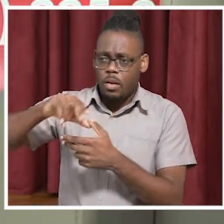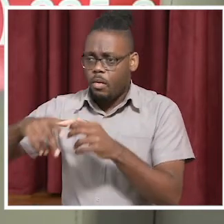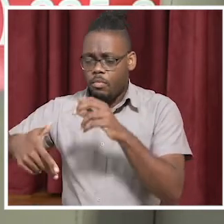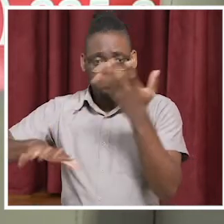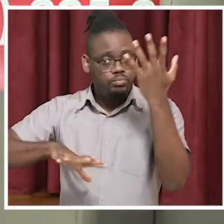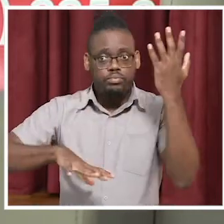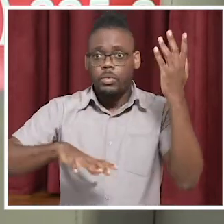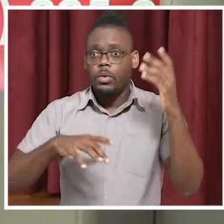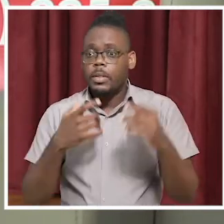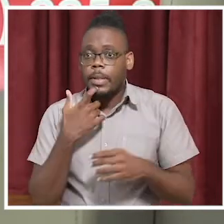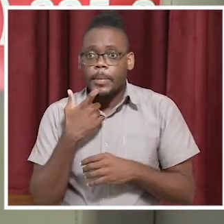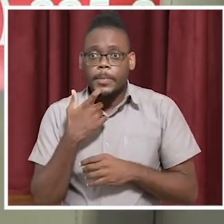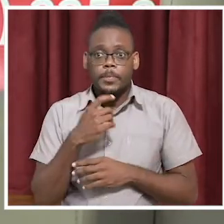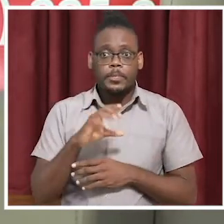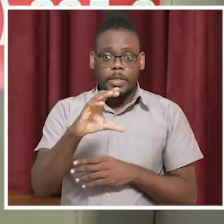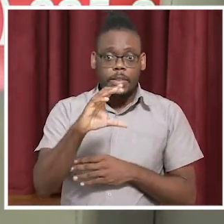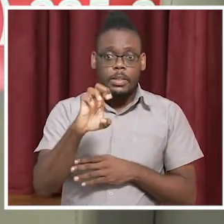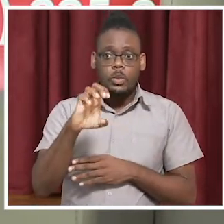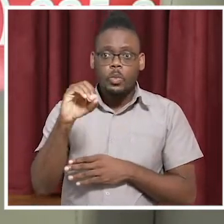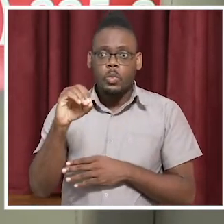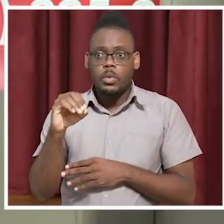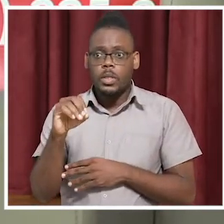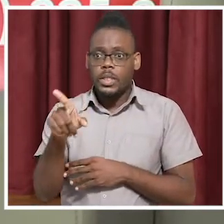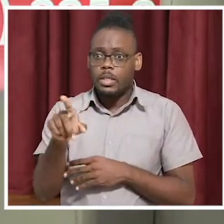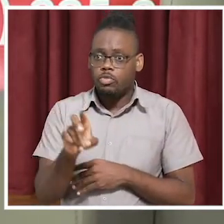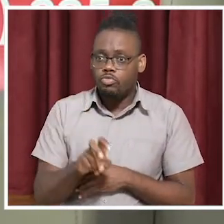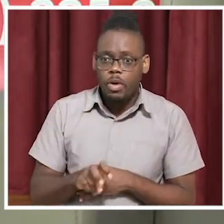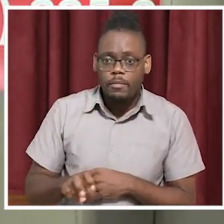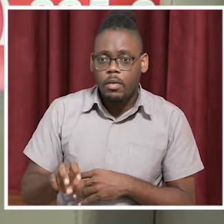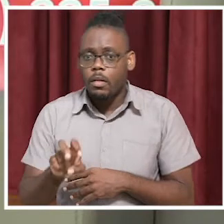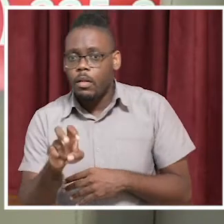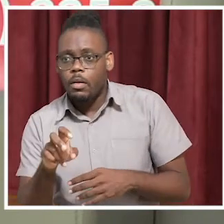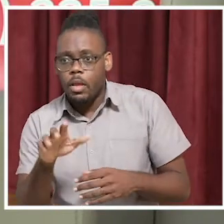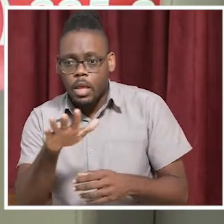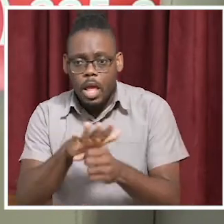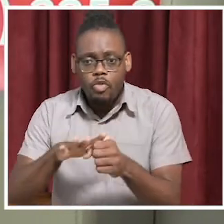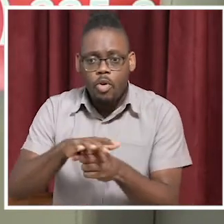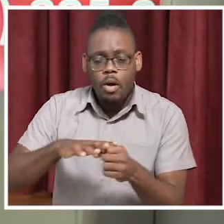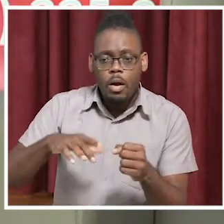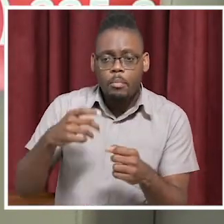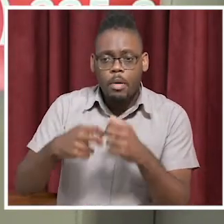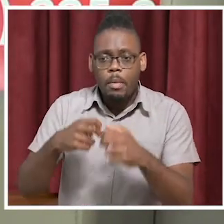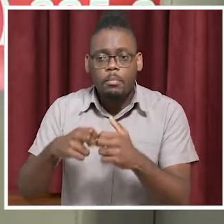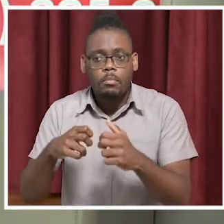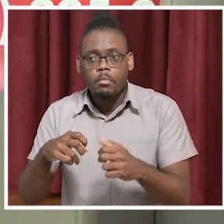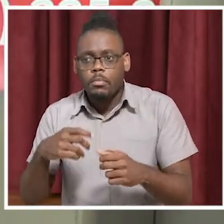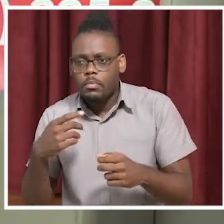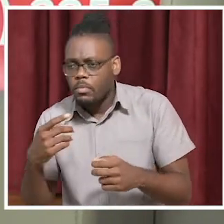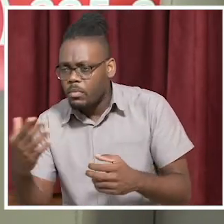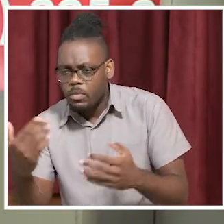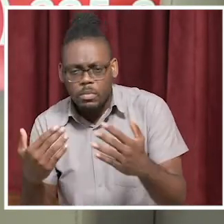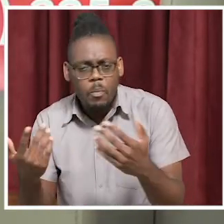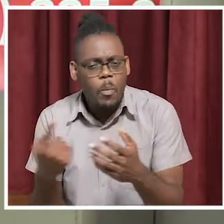CEO made the trip down to Los Arroyos for that tornado that was in the news. So we go out there on the ground. Ah, that's so the first step.